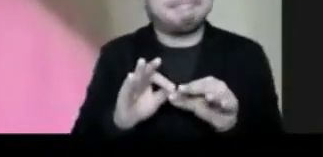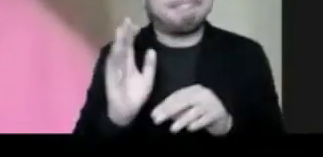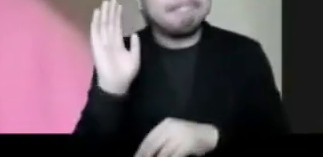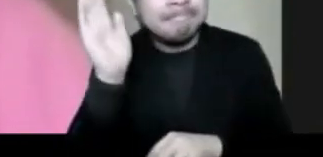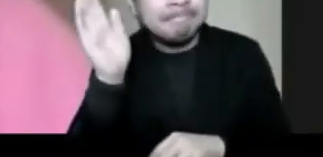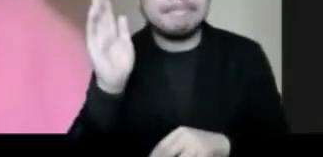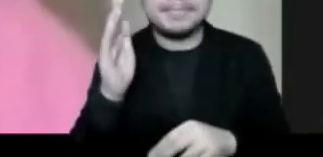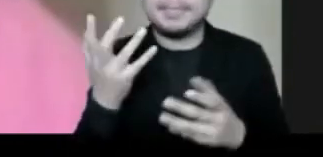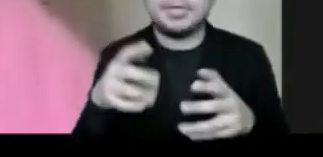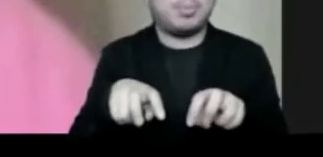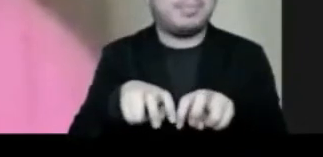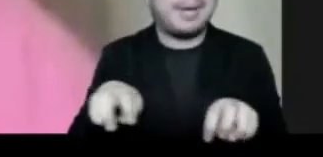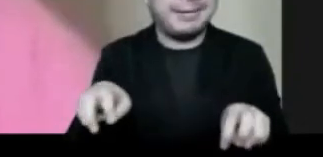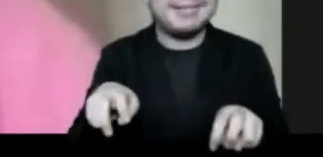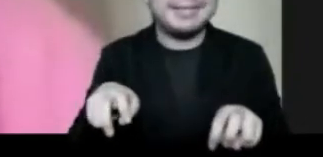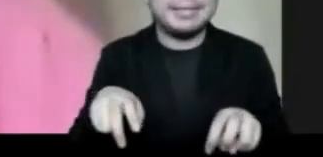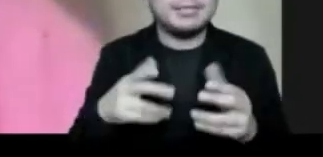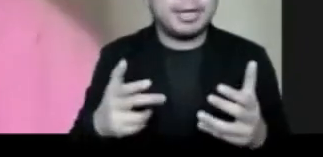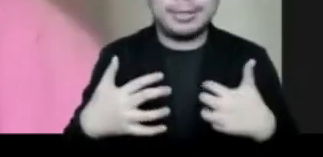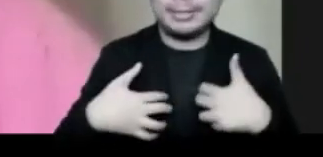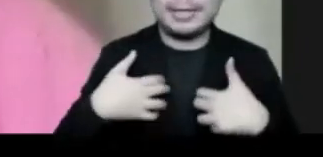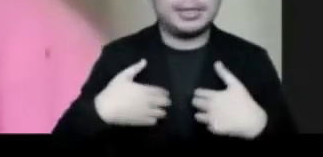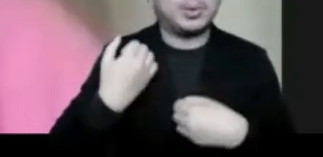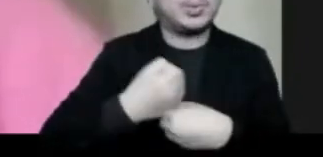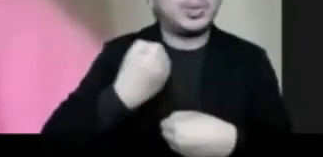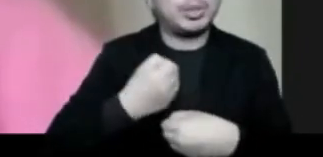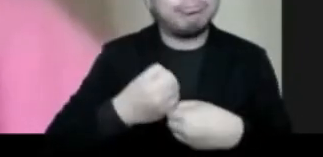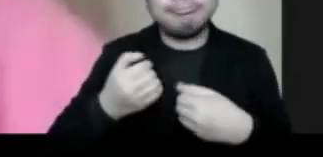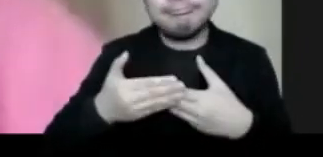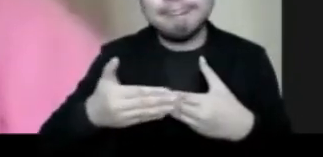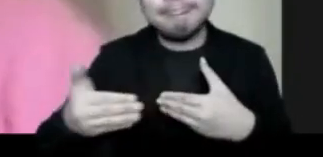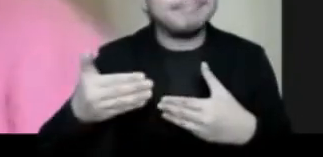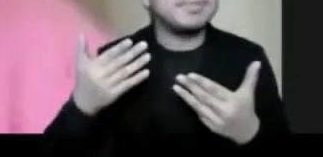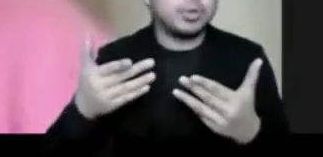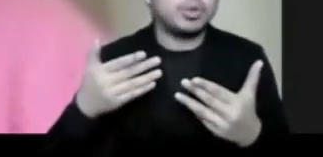we look forward to working with you through projects and networking in the future,